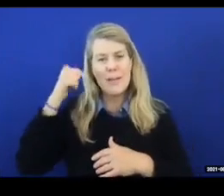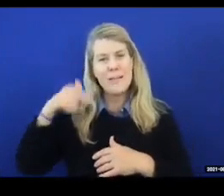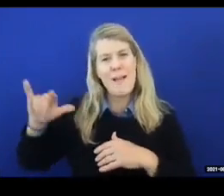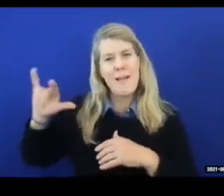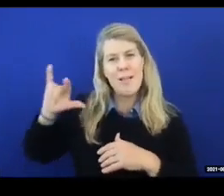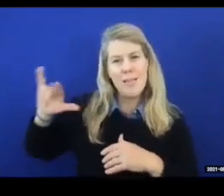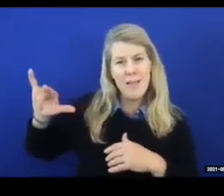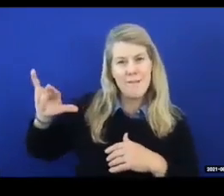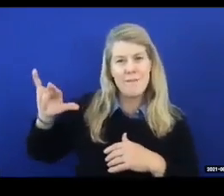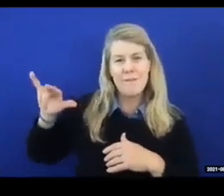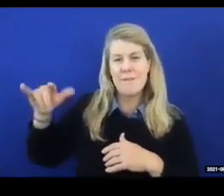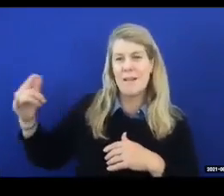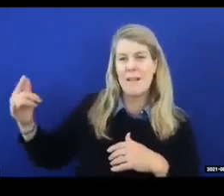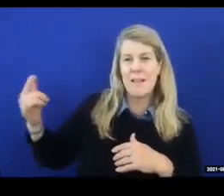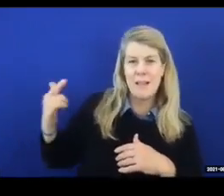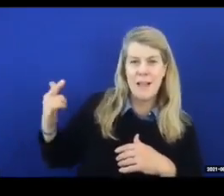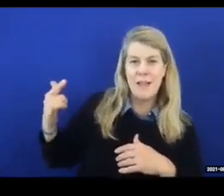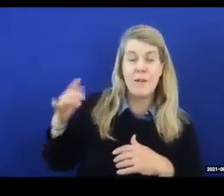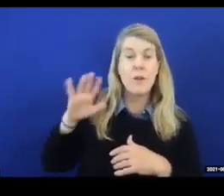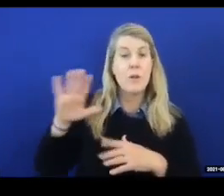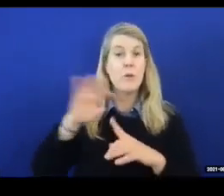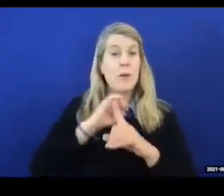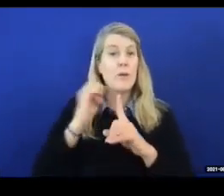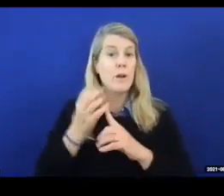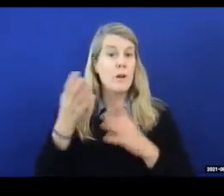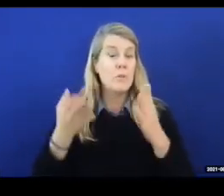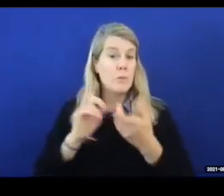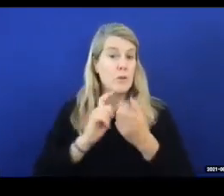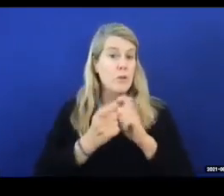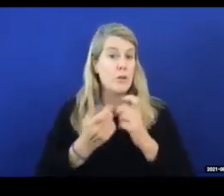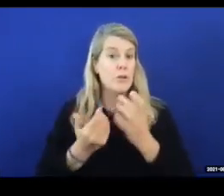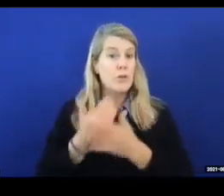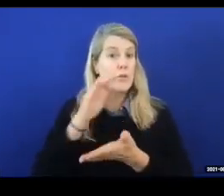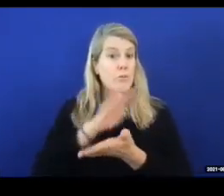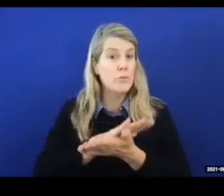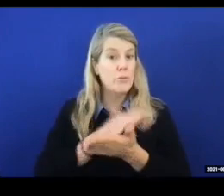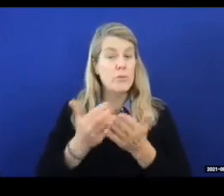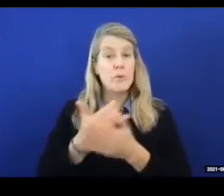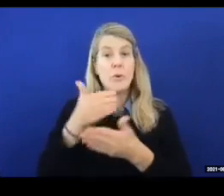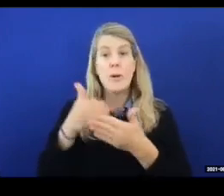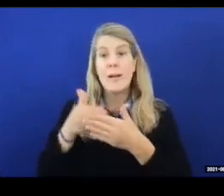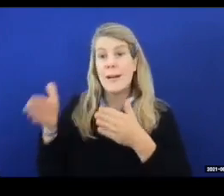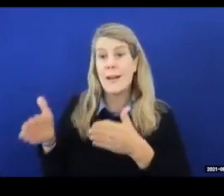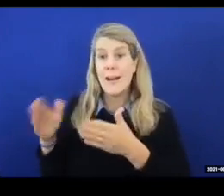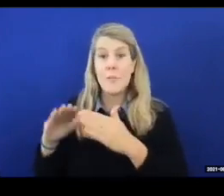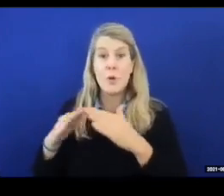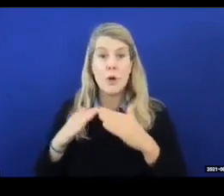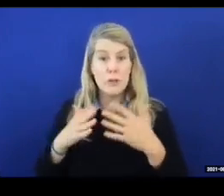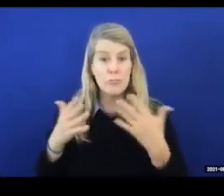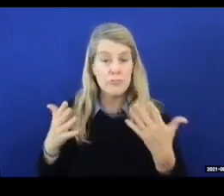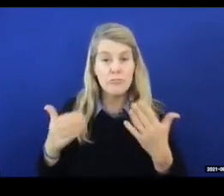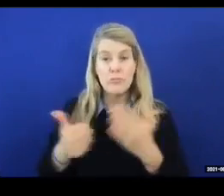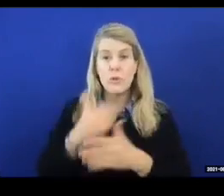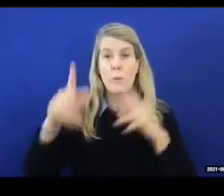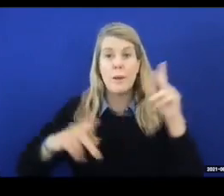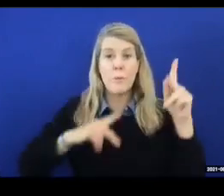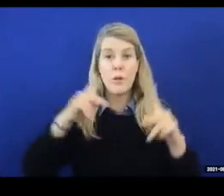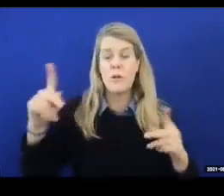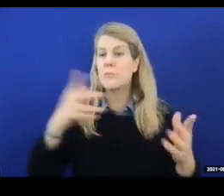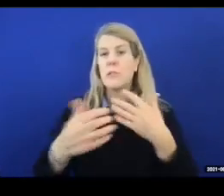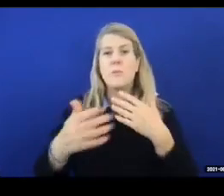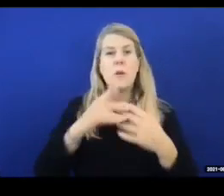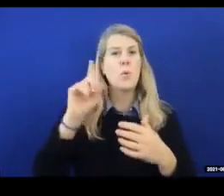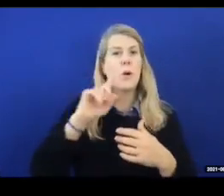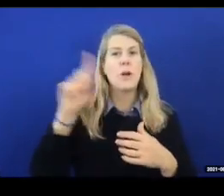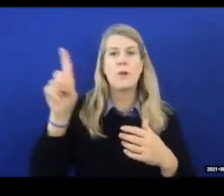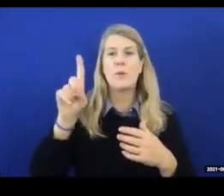better. Your environments may soon be changing with new schools, new neighborhoods, and new people. Wherever you